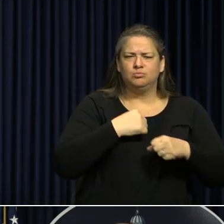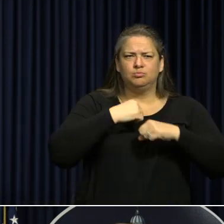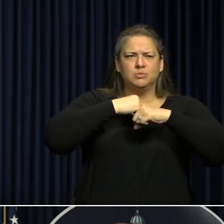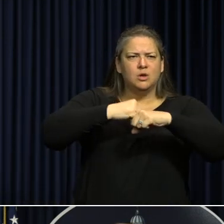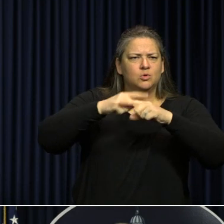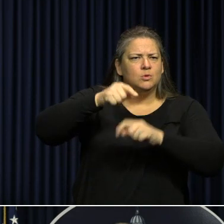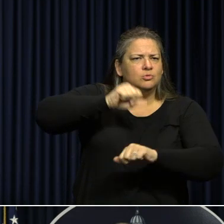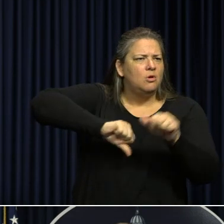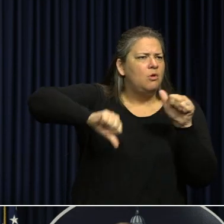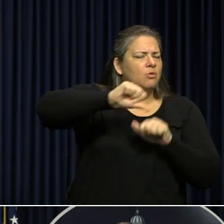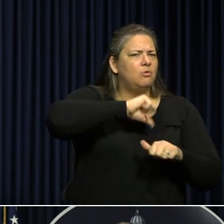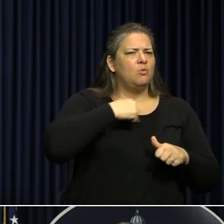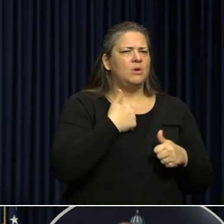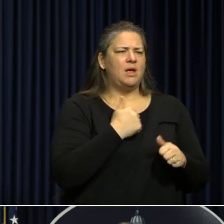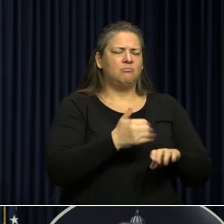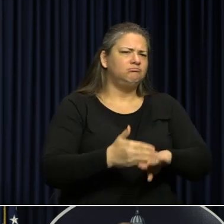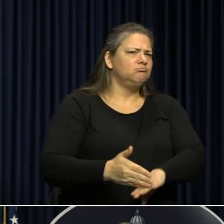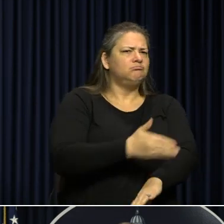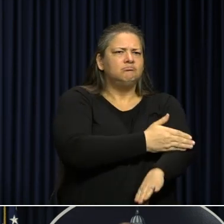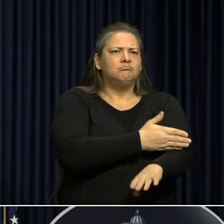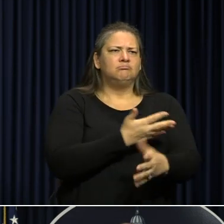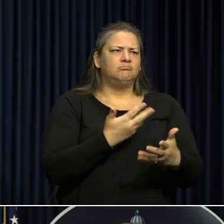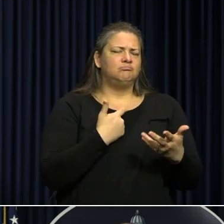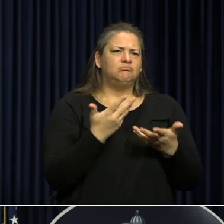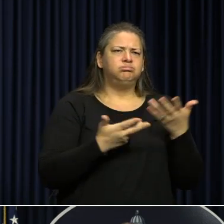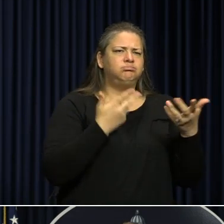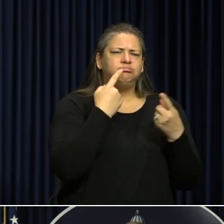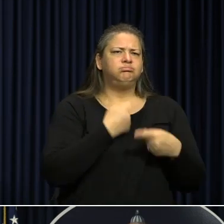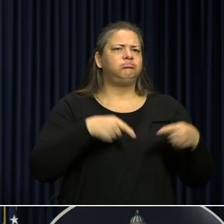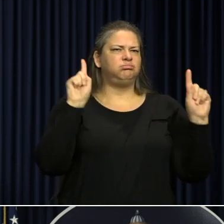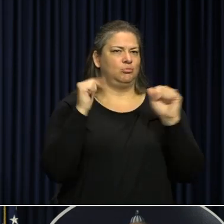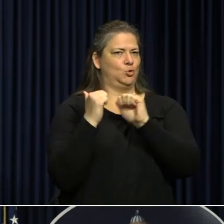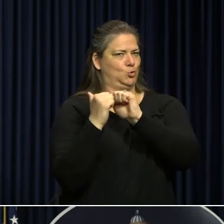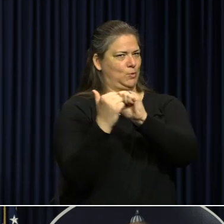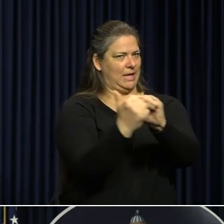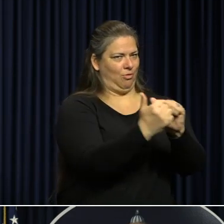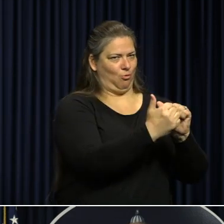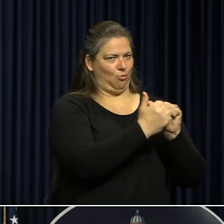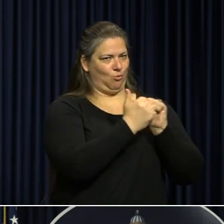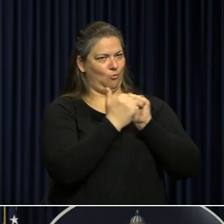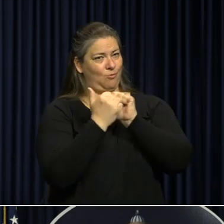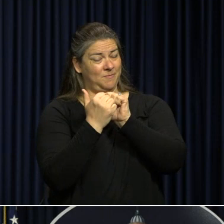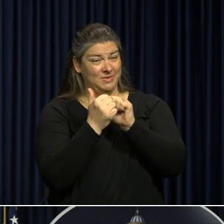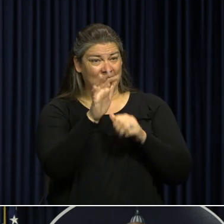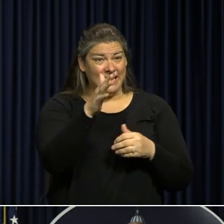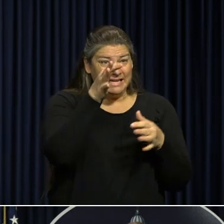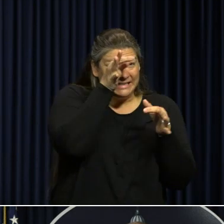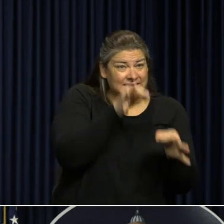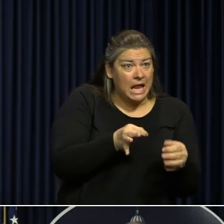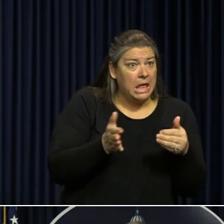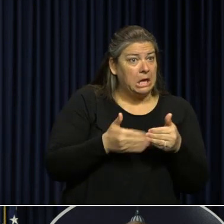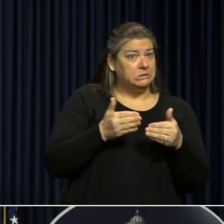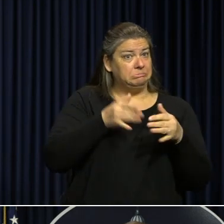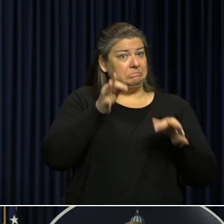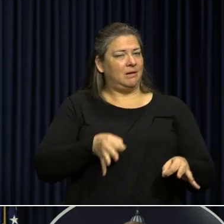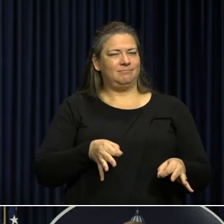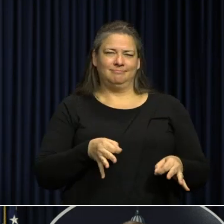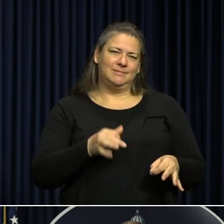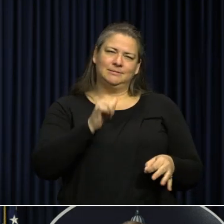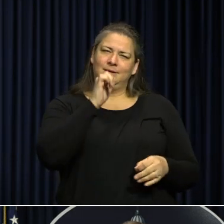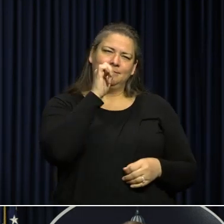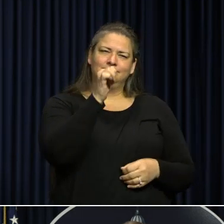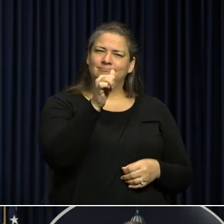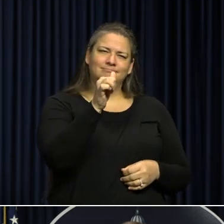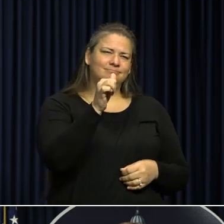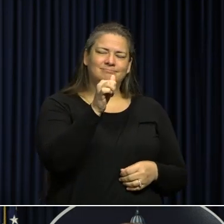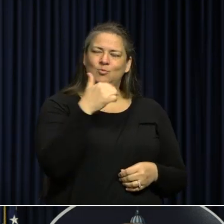thrive, but doing it together. And again, there are no easy decisions. We're all doing the best we can. None of us have ever